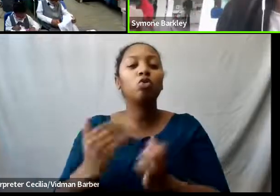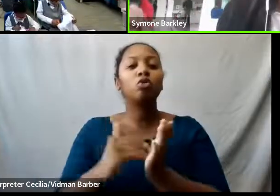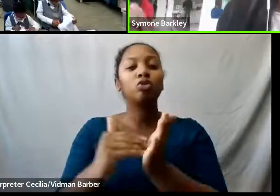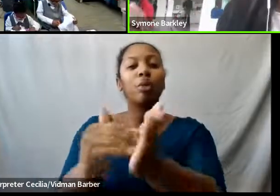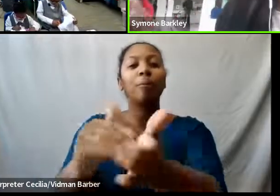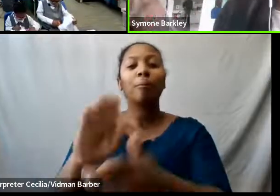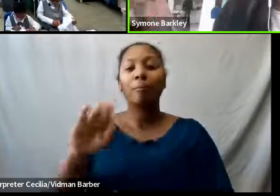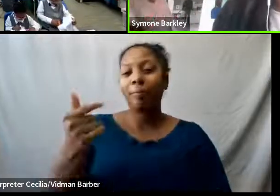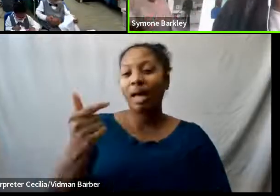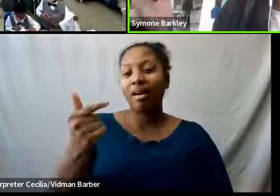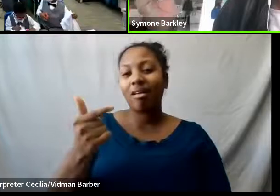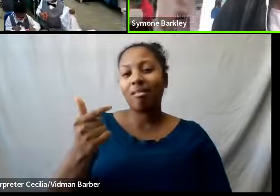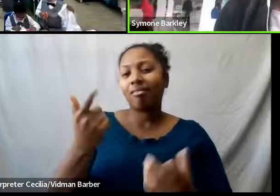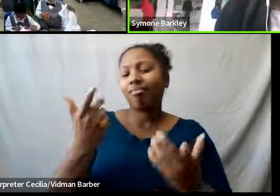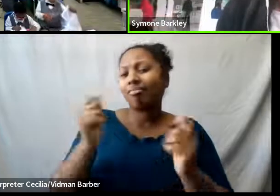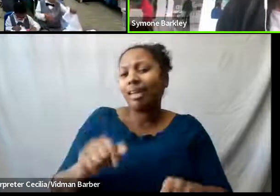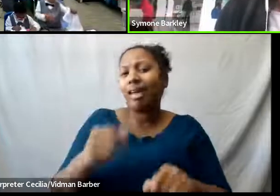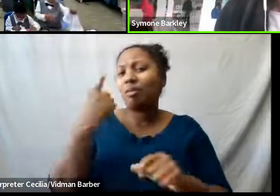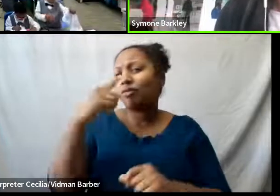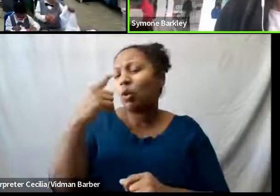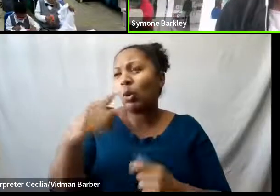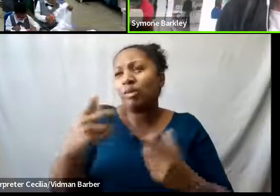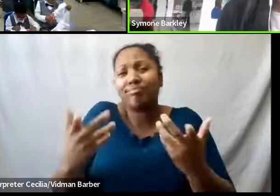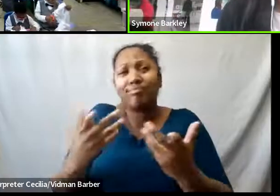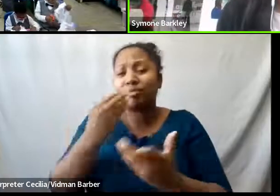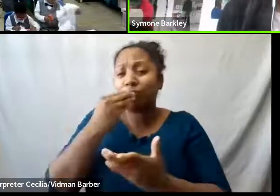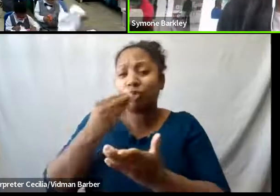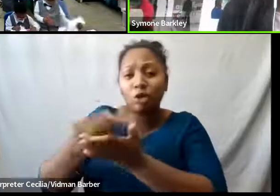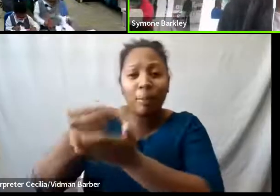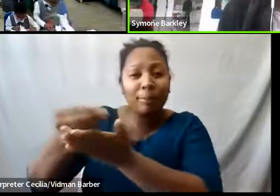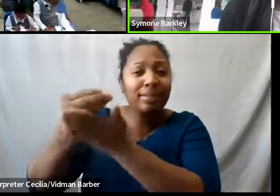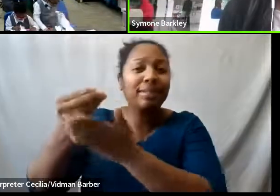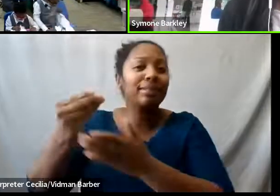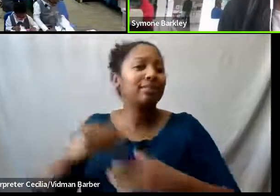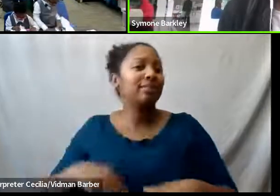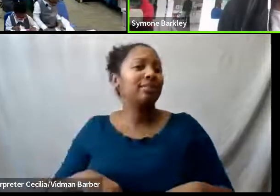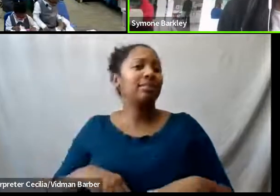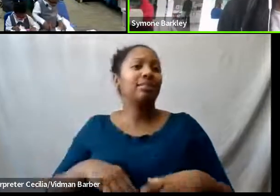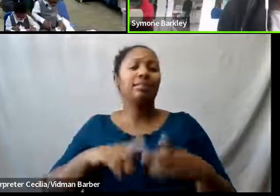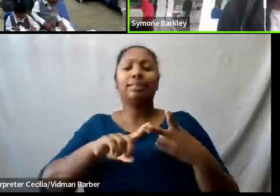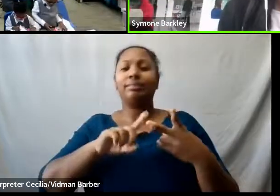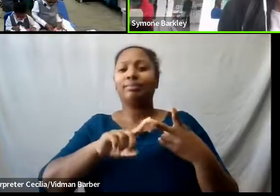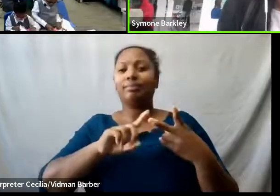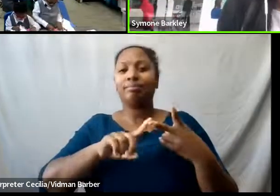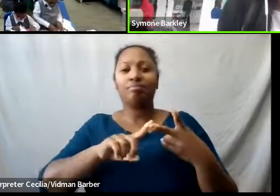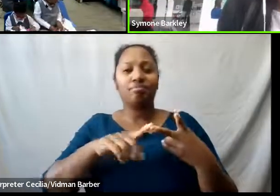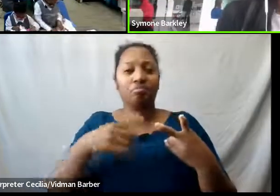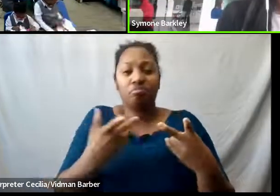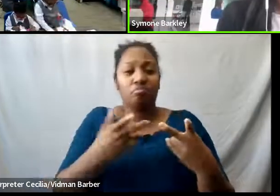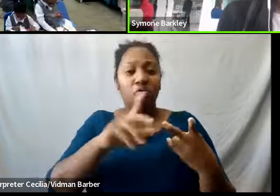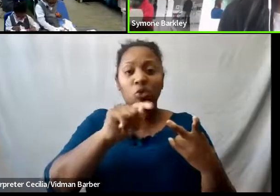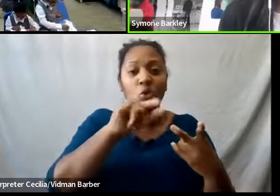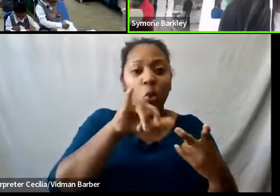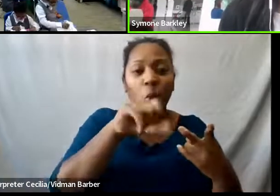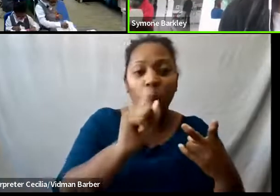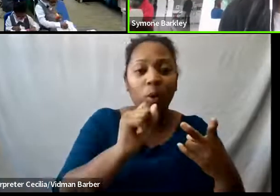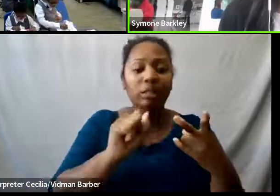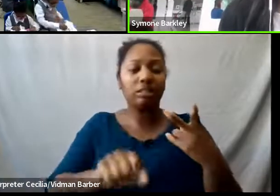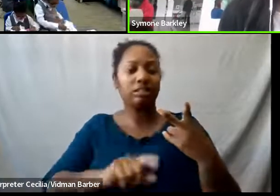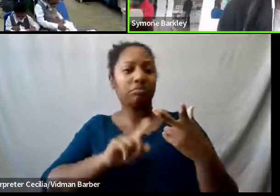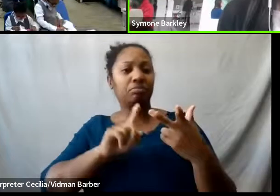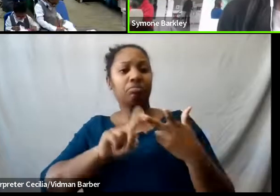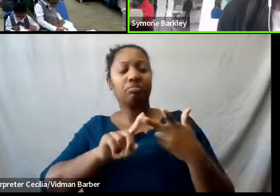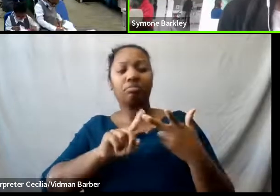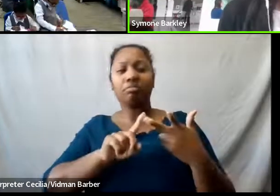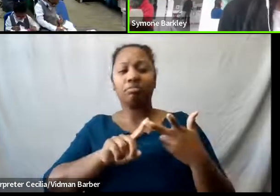you like. You can use it for grocery shopping. You can use it to carry your toys. You can use it to